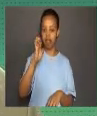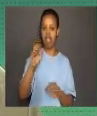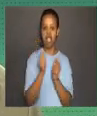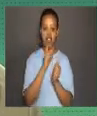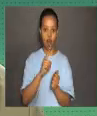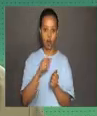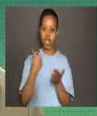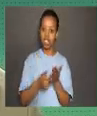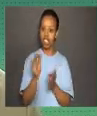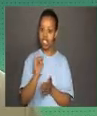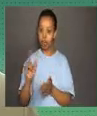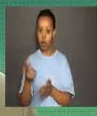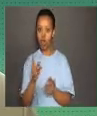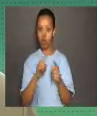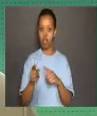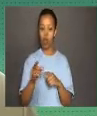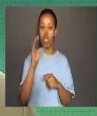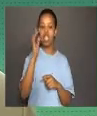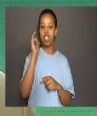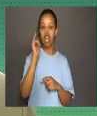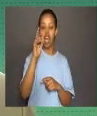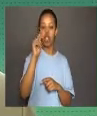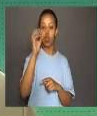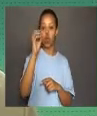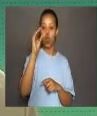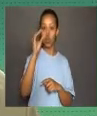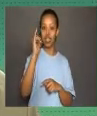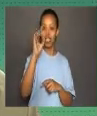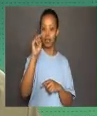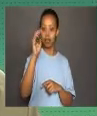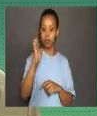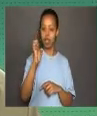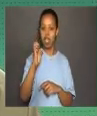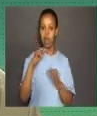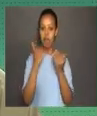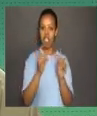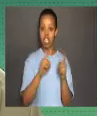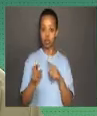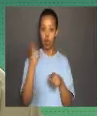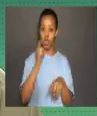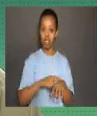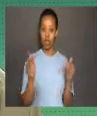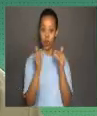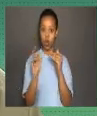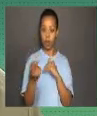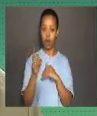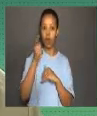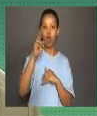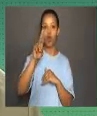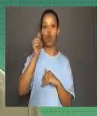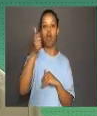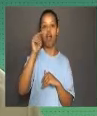Similarly, the amount of cytosine will always be the same as the amount of